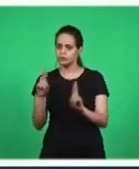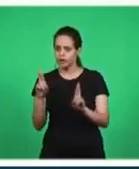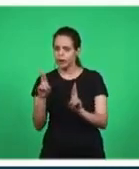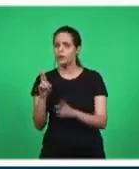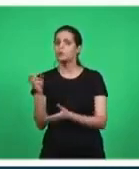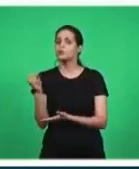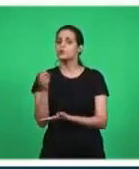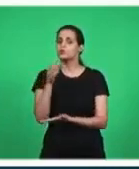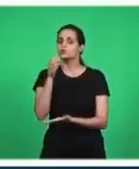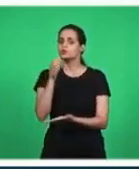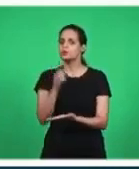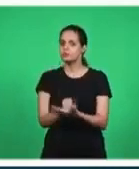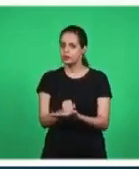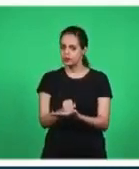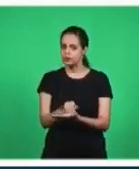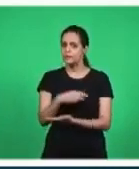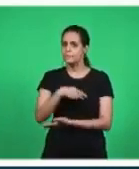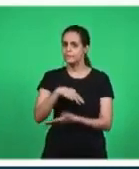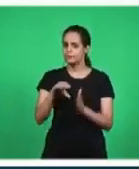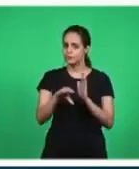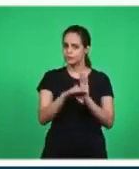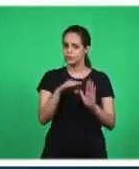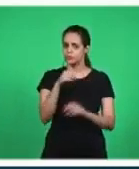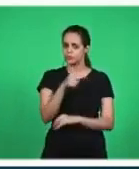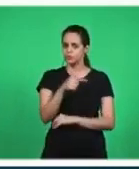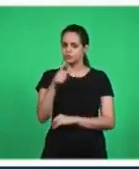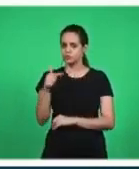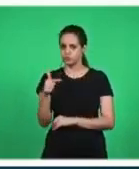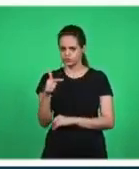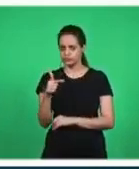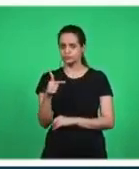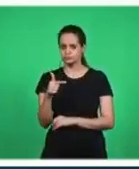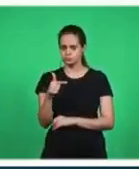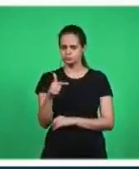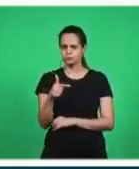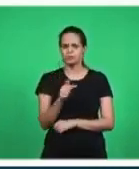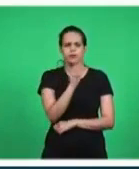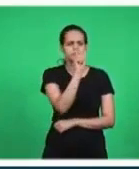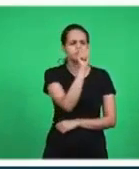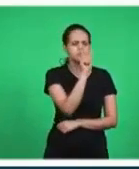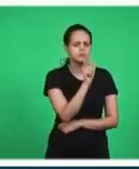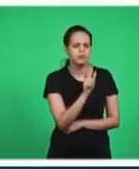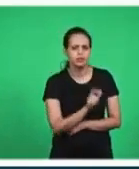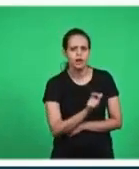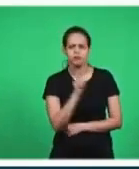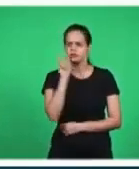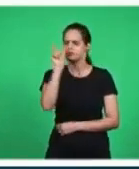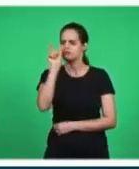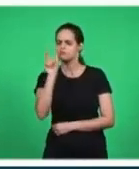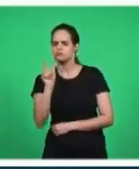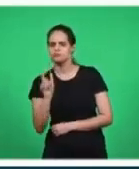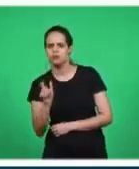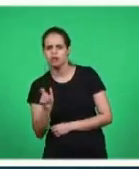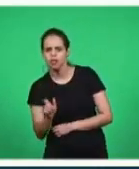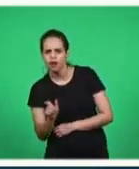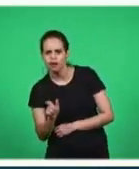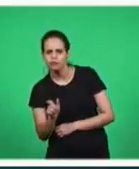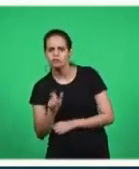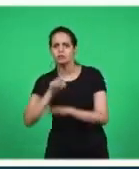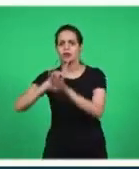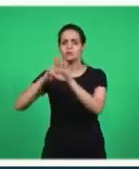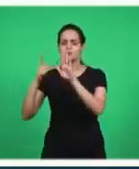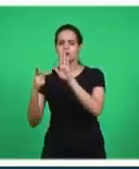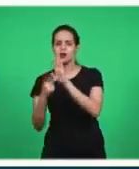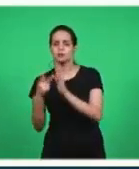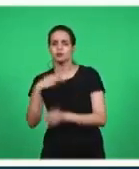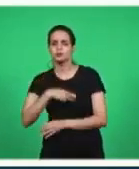22, and the expression that the brethren are going to see in Zephaniah chapter 1, and those expressions are going to be fulfilled in the same language in the parable